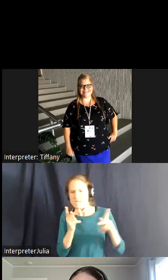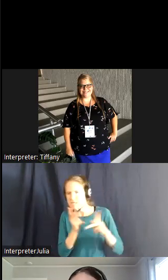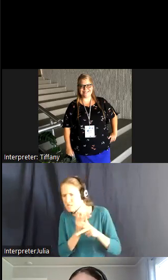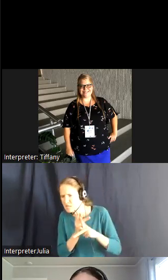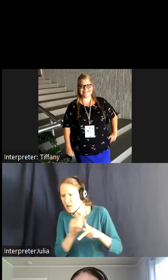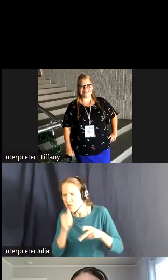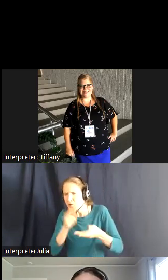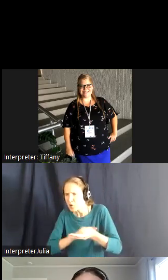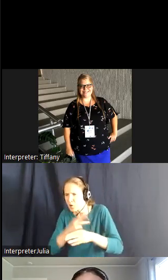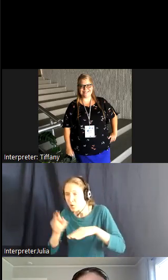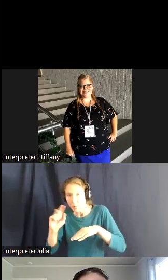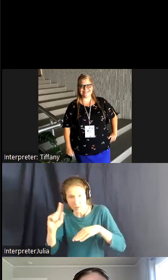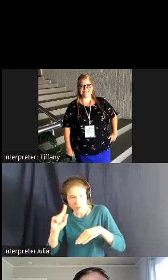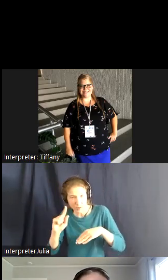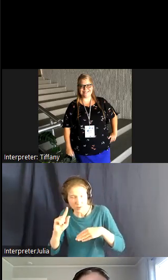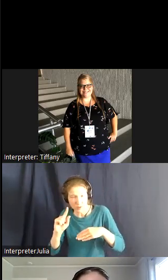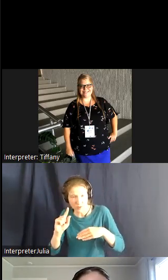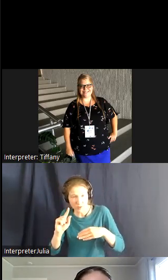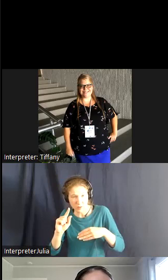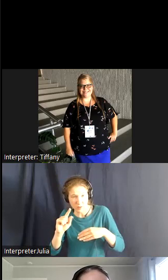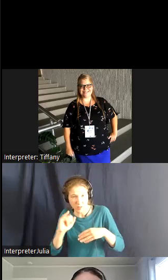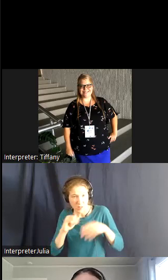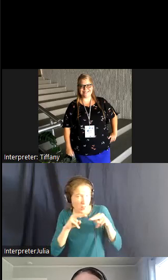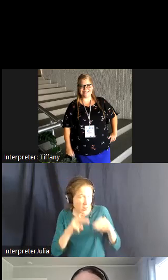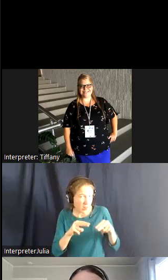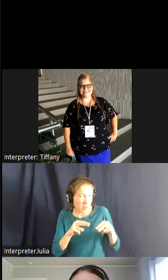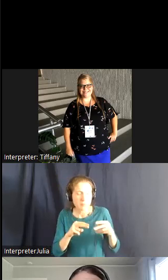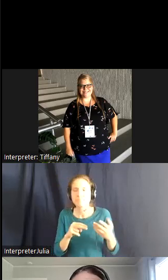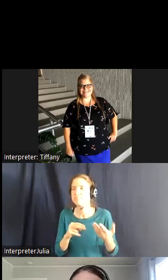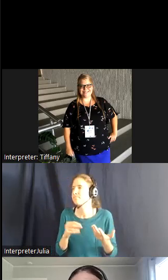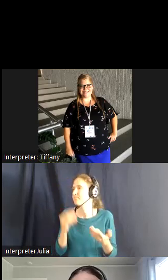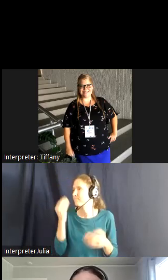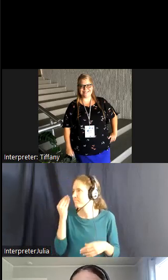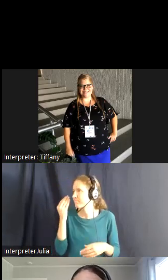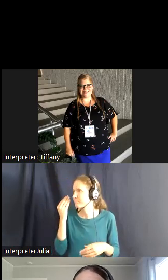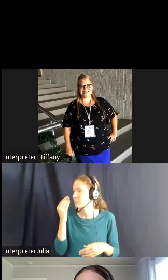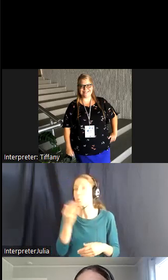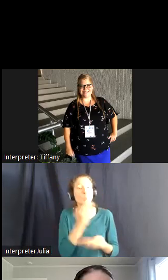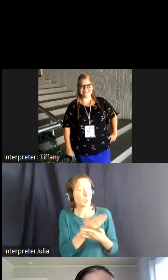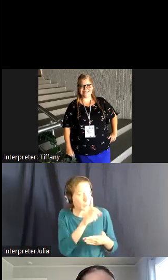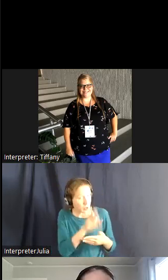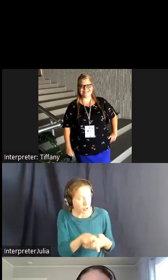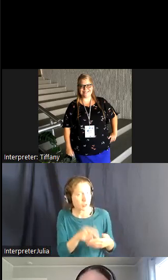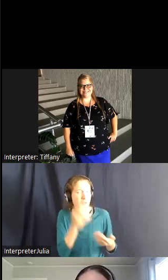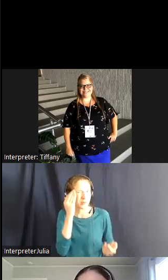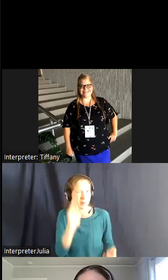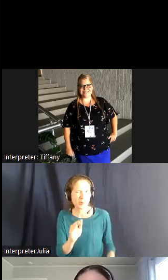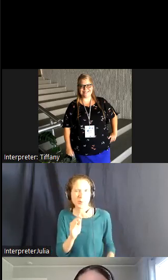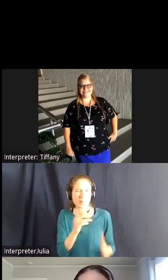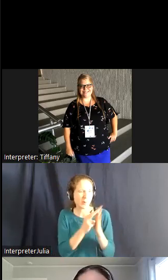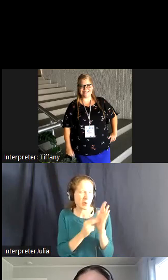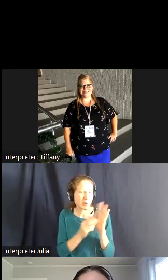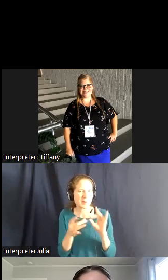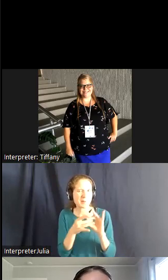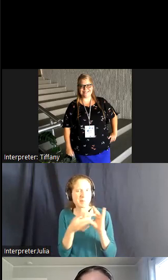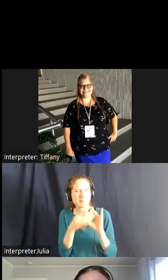That is a good question. I don't know that we have spoken directly to that in rule, and it's certainly something that we